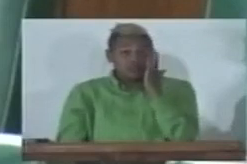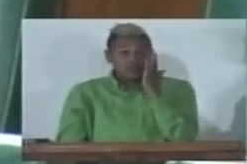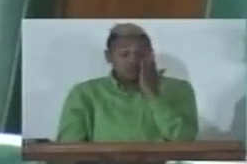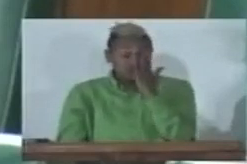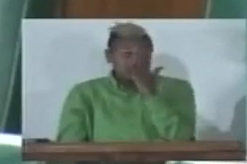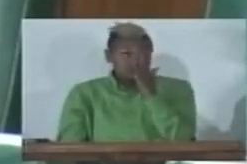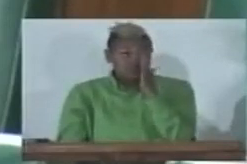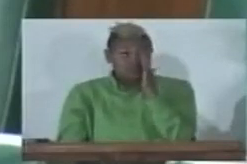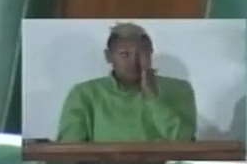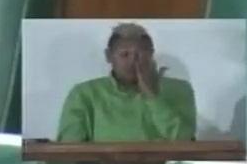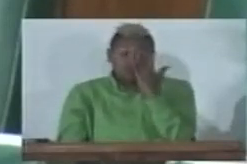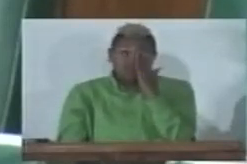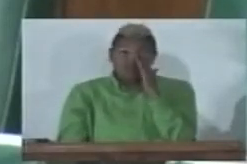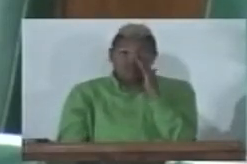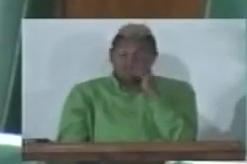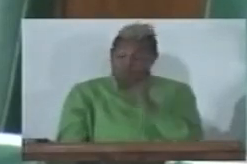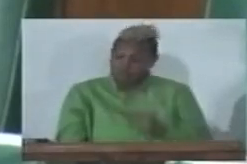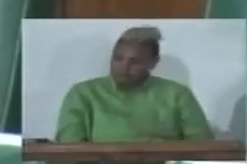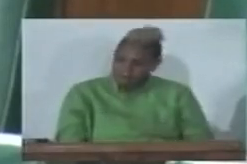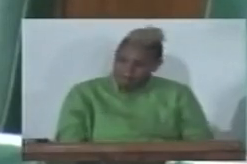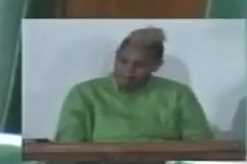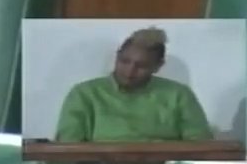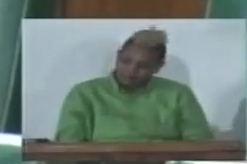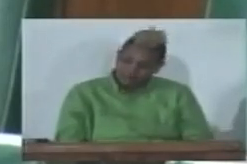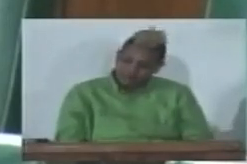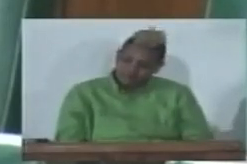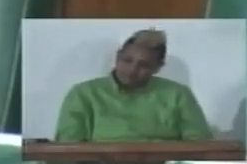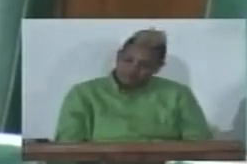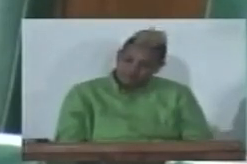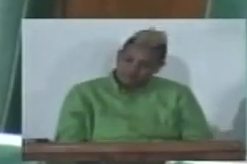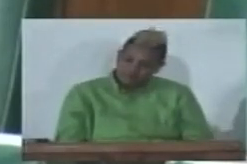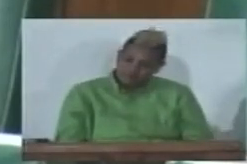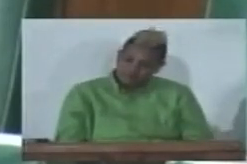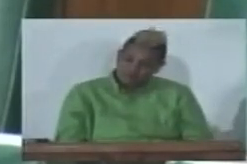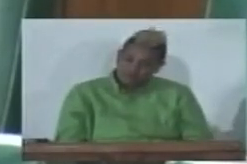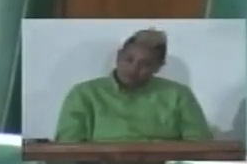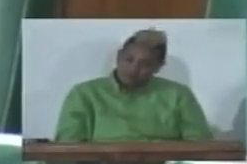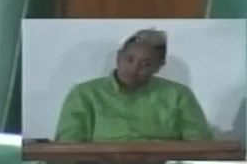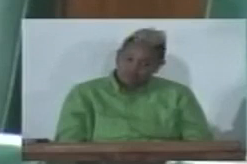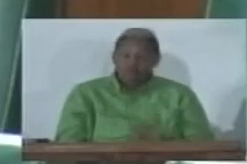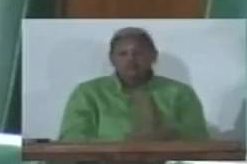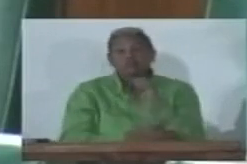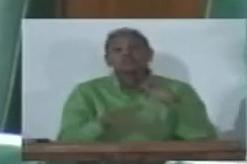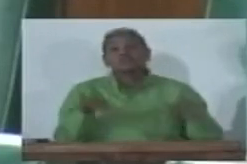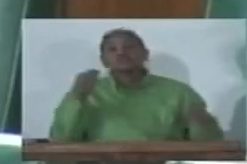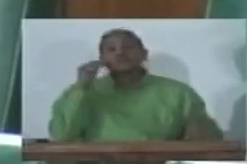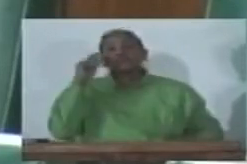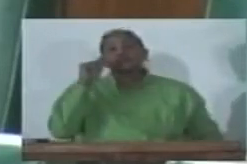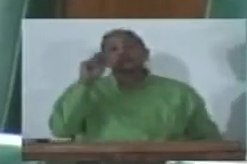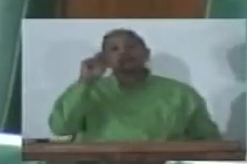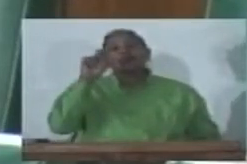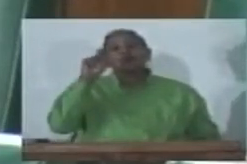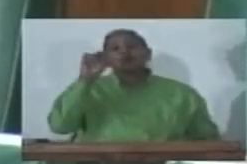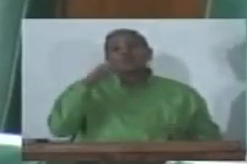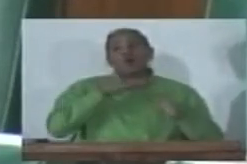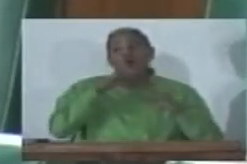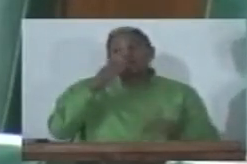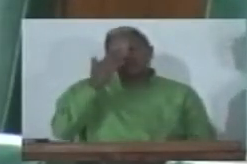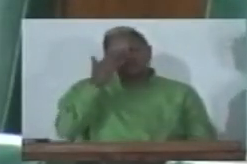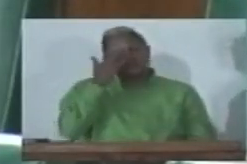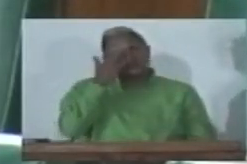National Children's Home, Tegwin House. And I want to commend all those persons who in